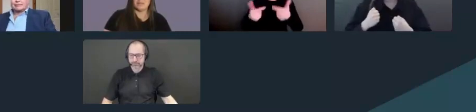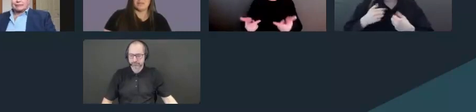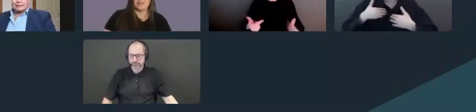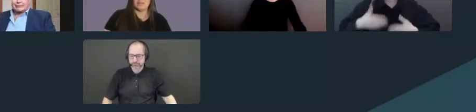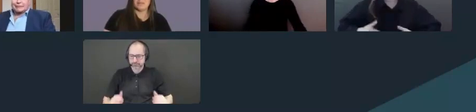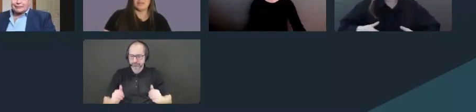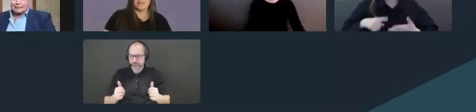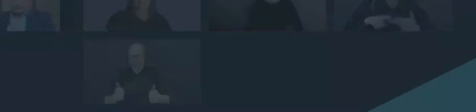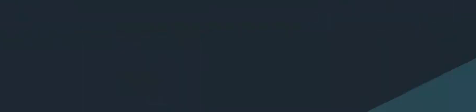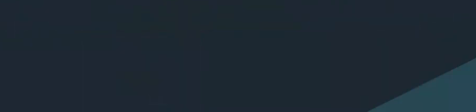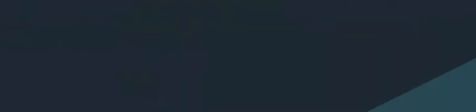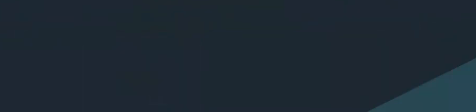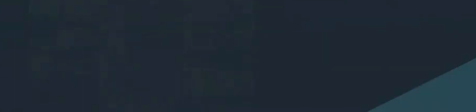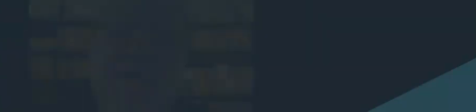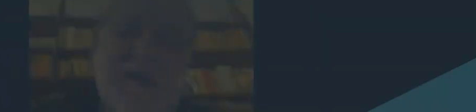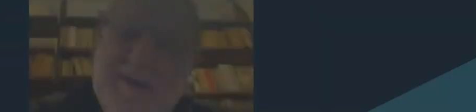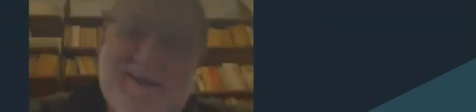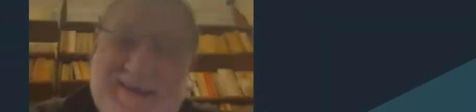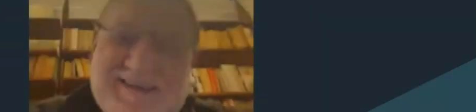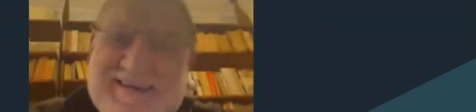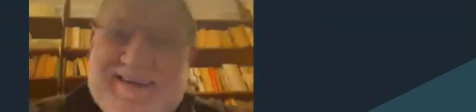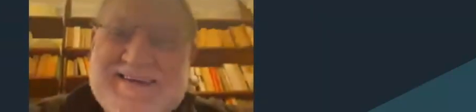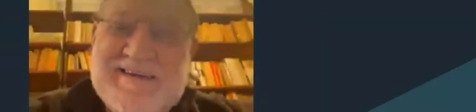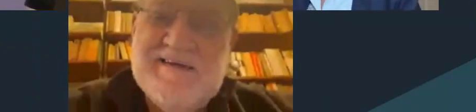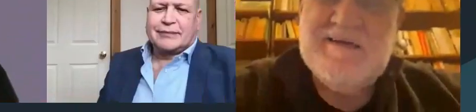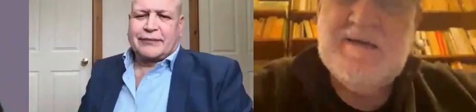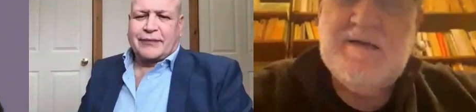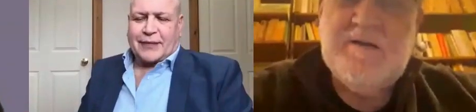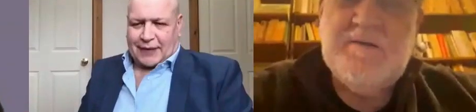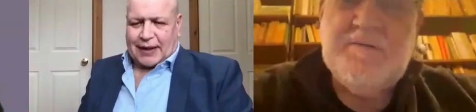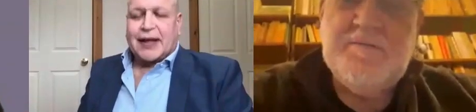This is Ian Martin speaking. Does anyone hear me?